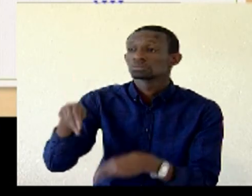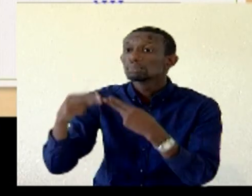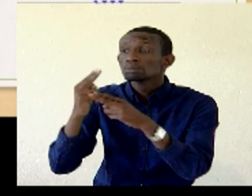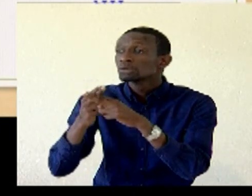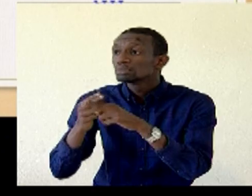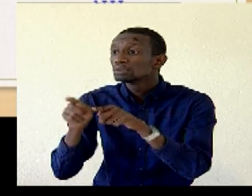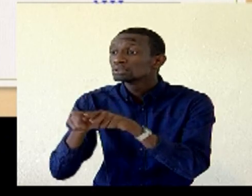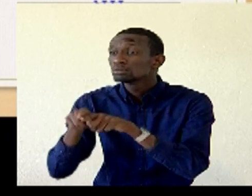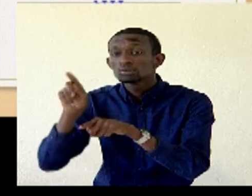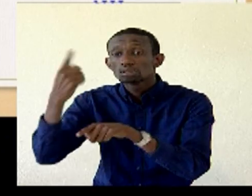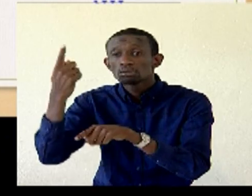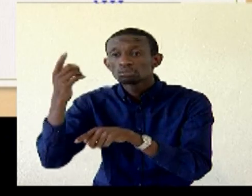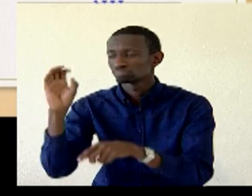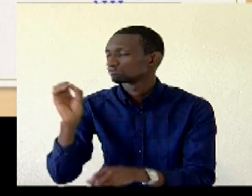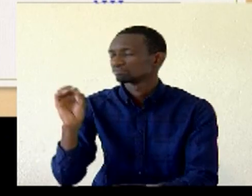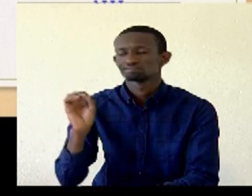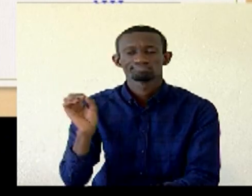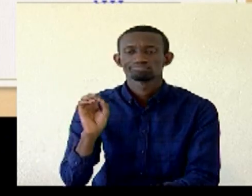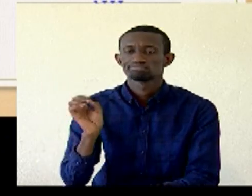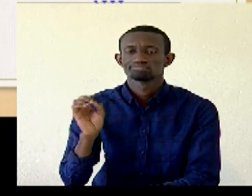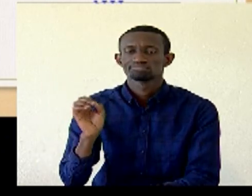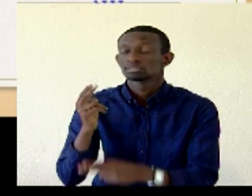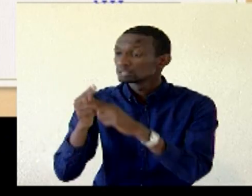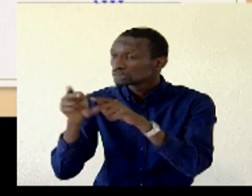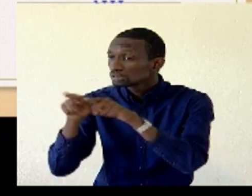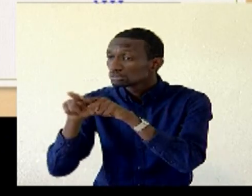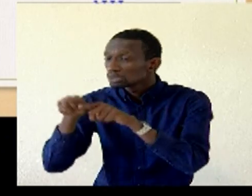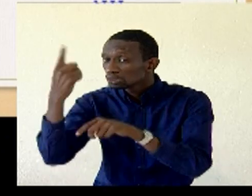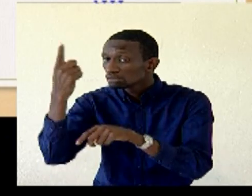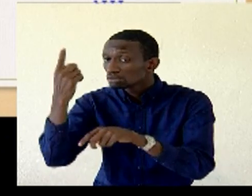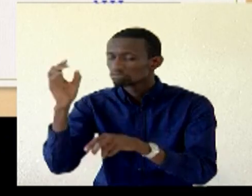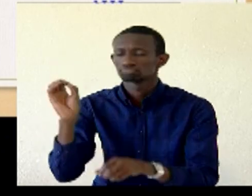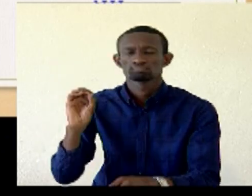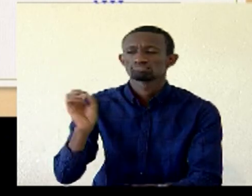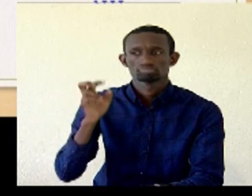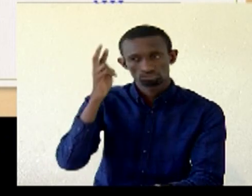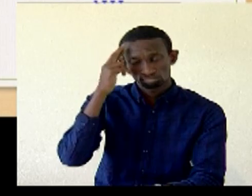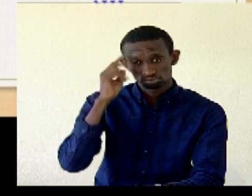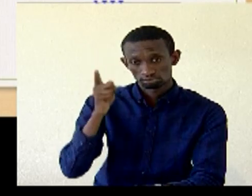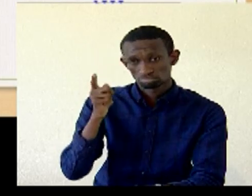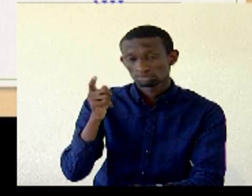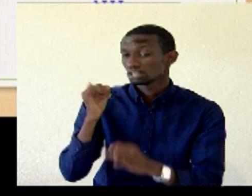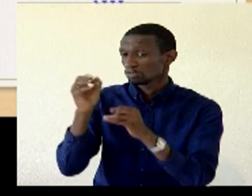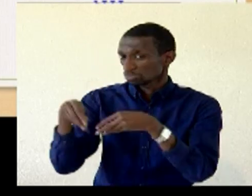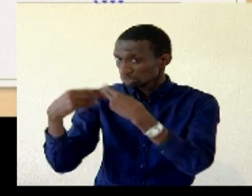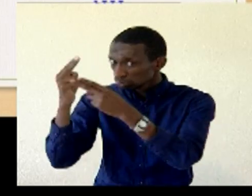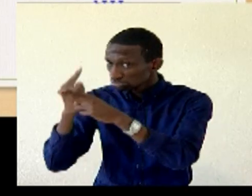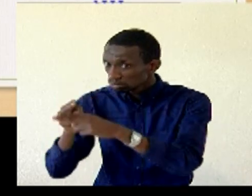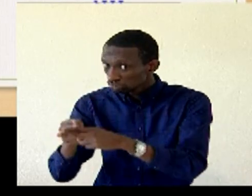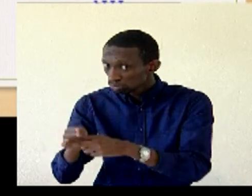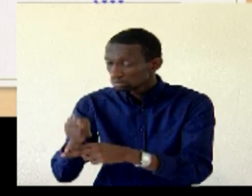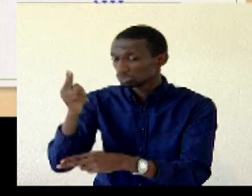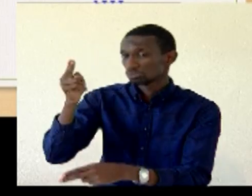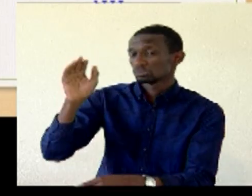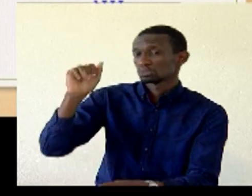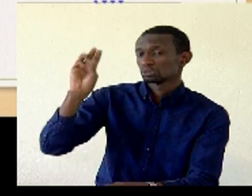as primary amines. They are not named as primary amines. As you remember, if you recall the naming of these